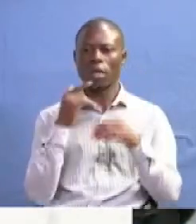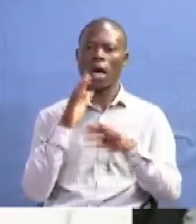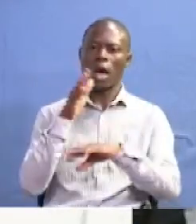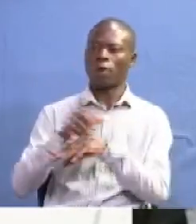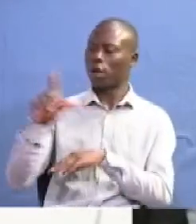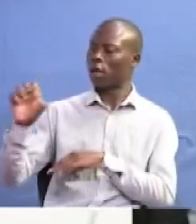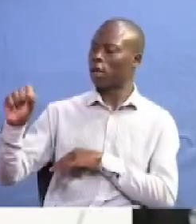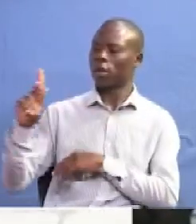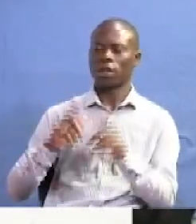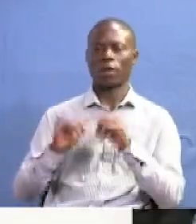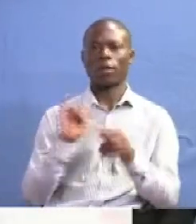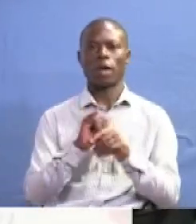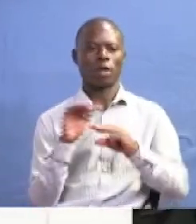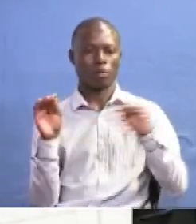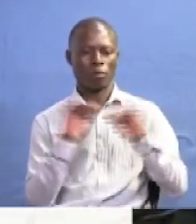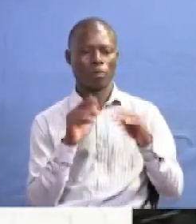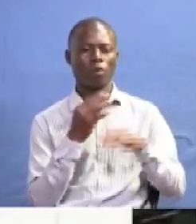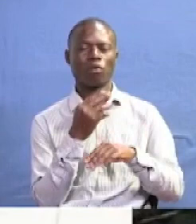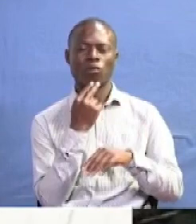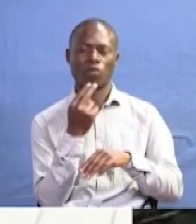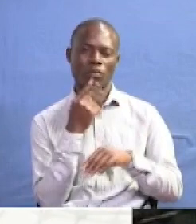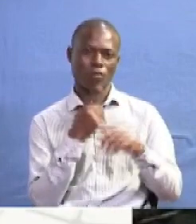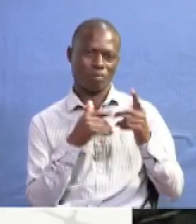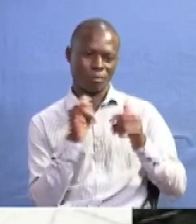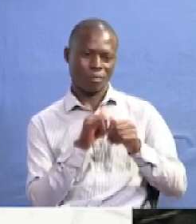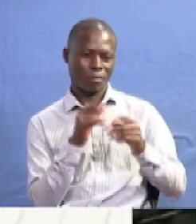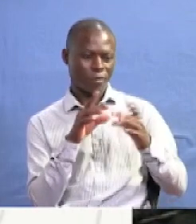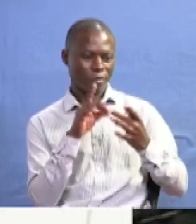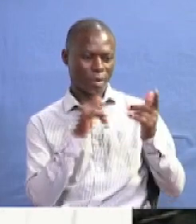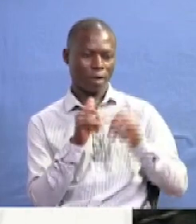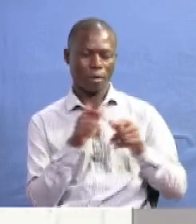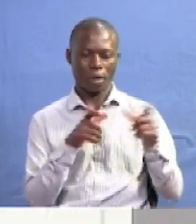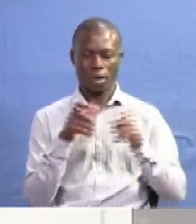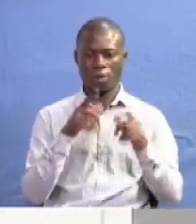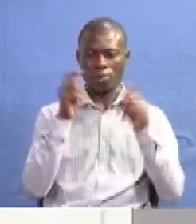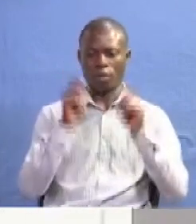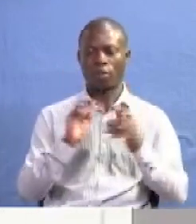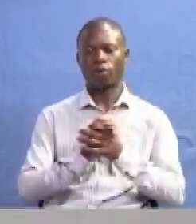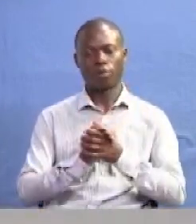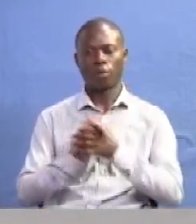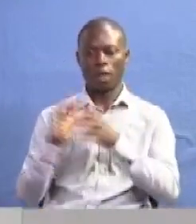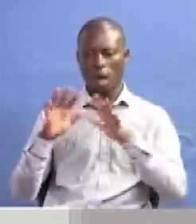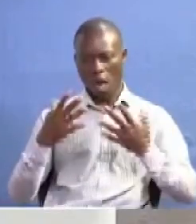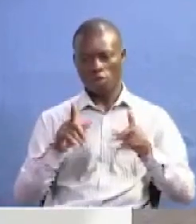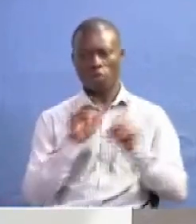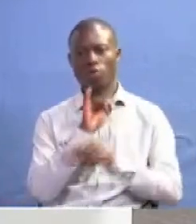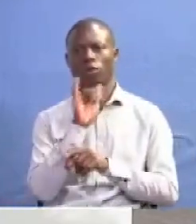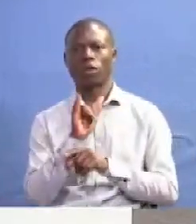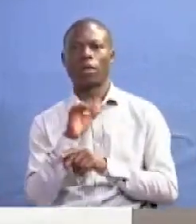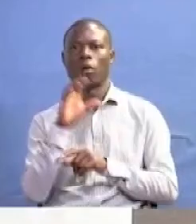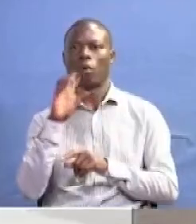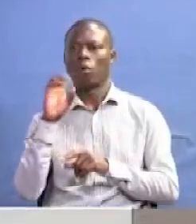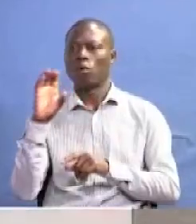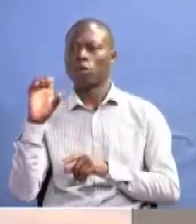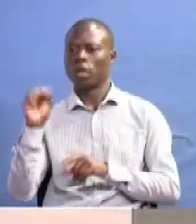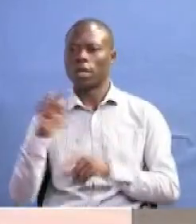team camped till late on Tuesday at Central Police Station negotiating for their release. However, the OCS held